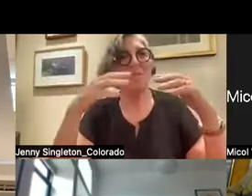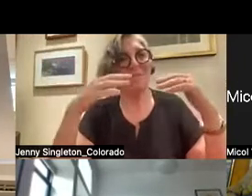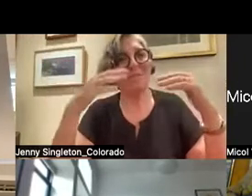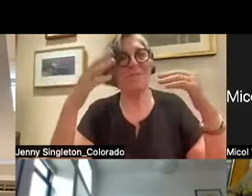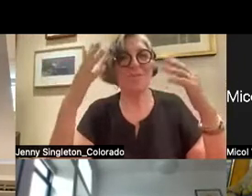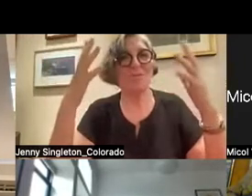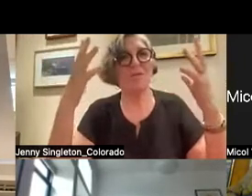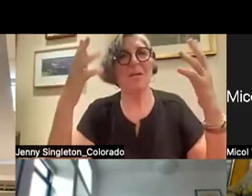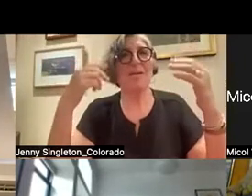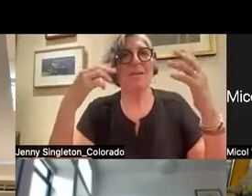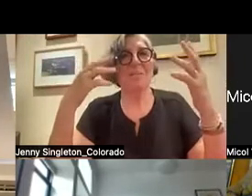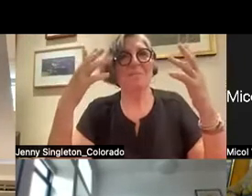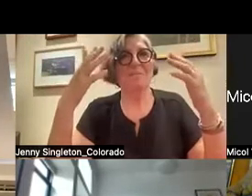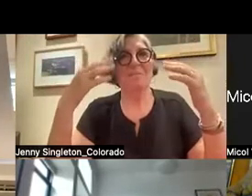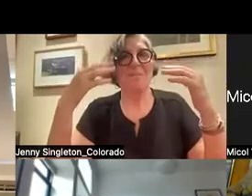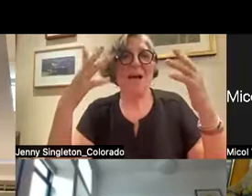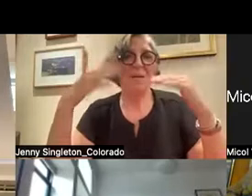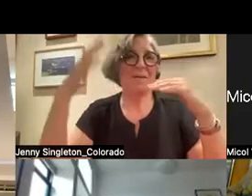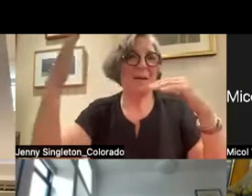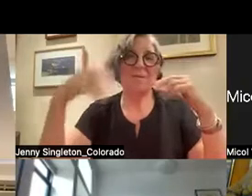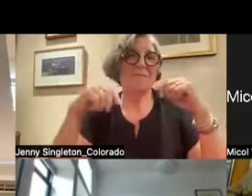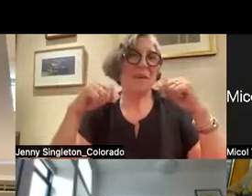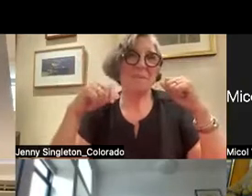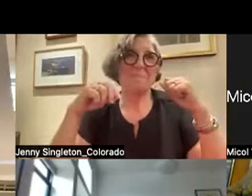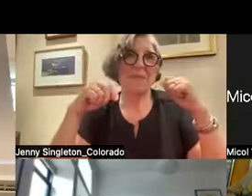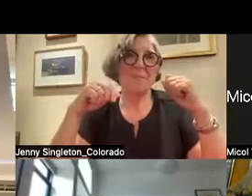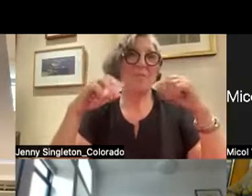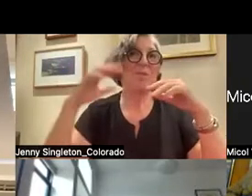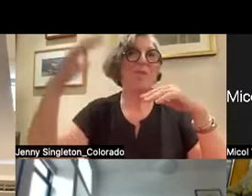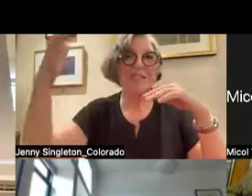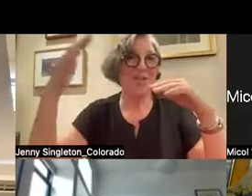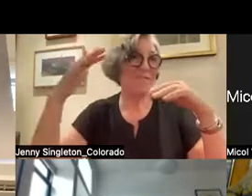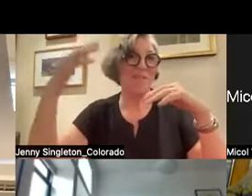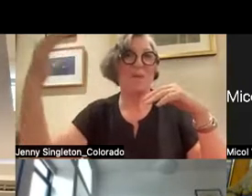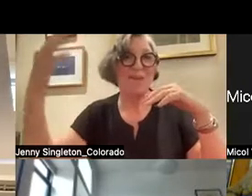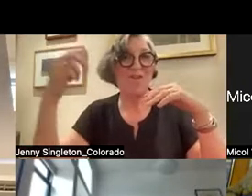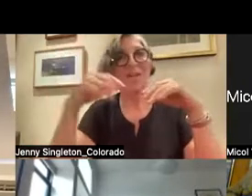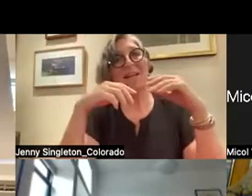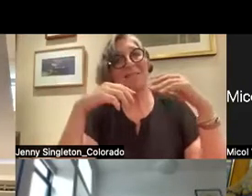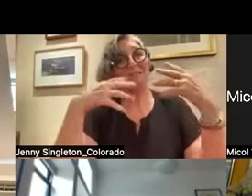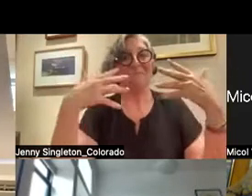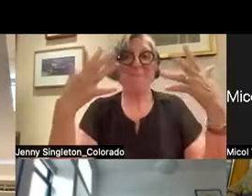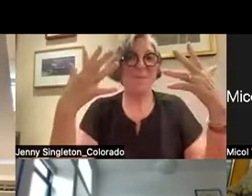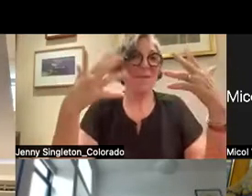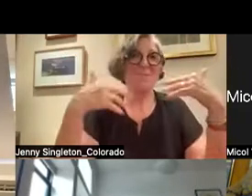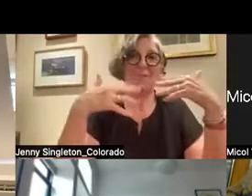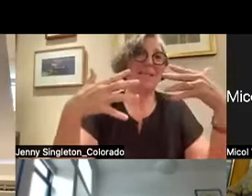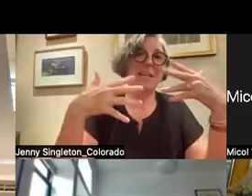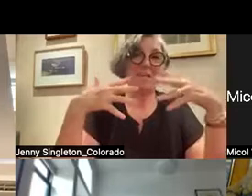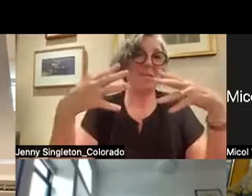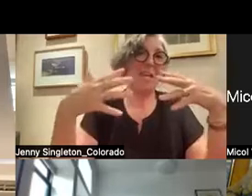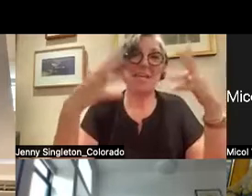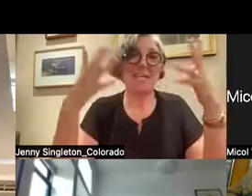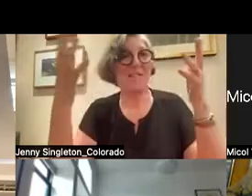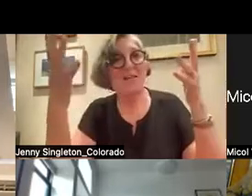educated to have a kind of privilege of speech and maybe feeling